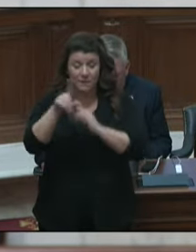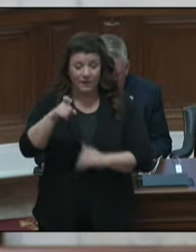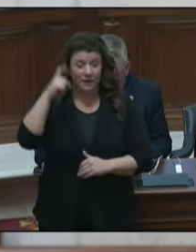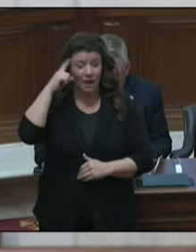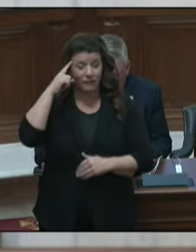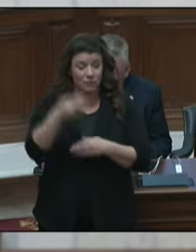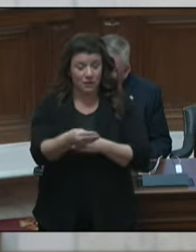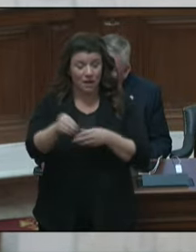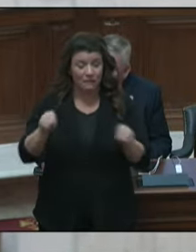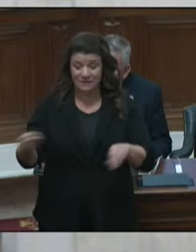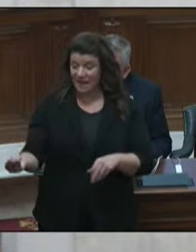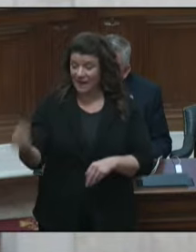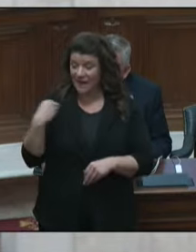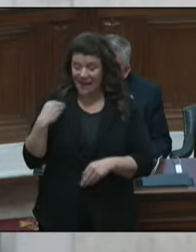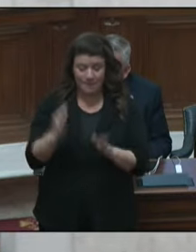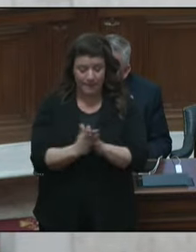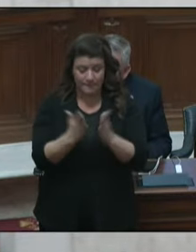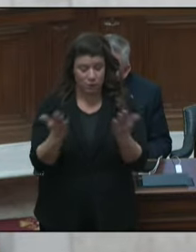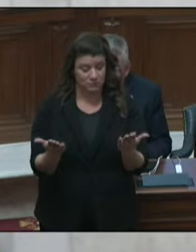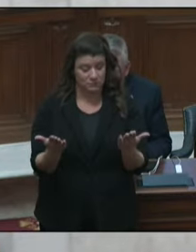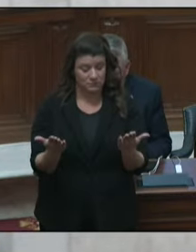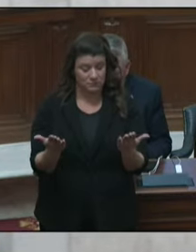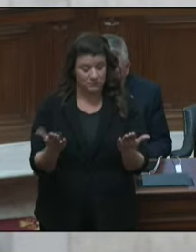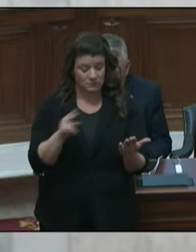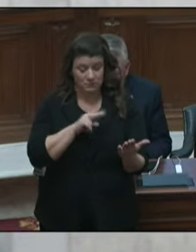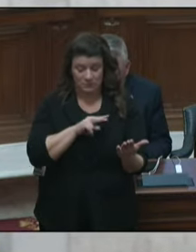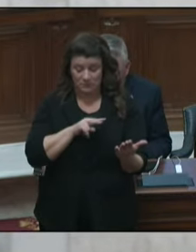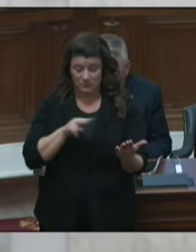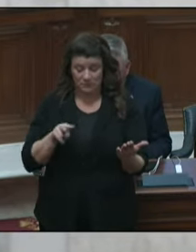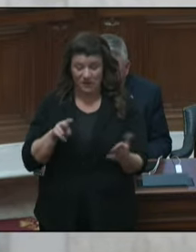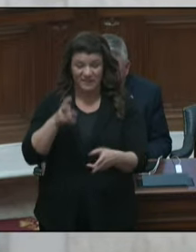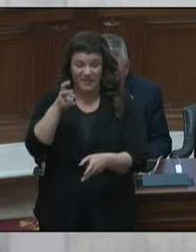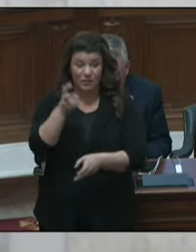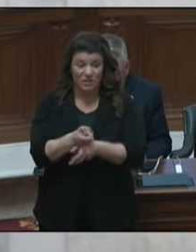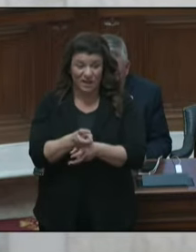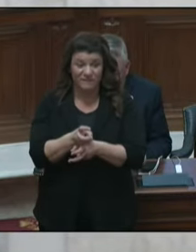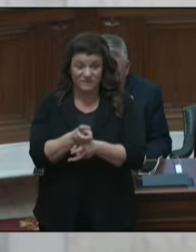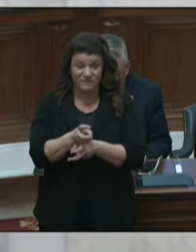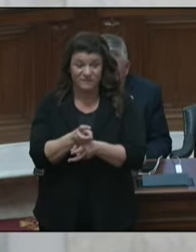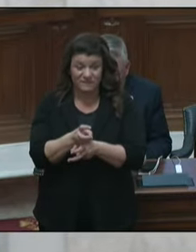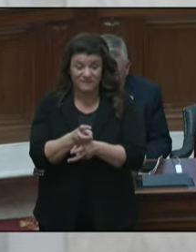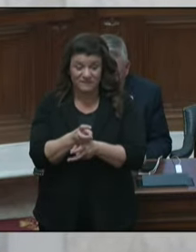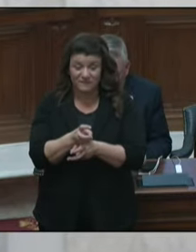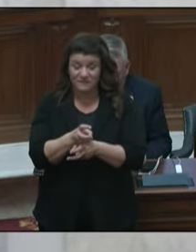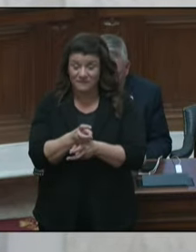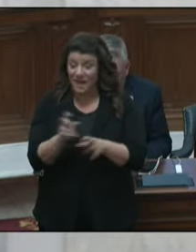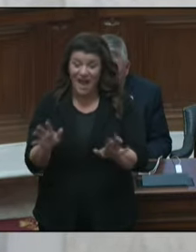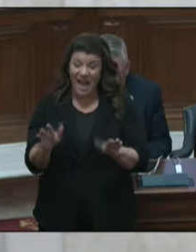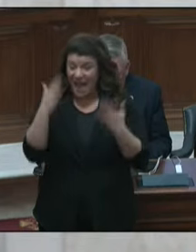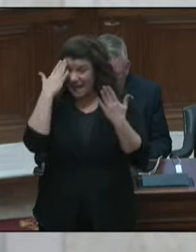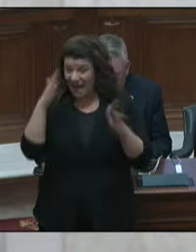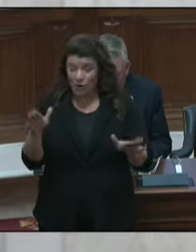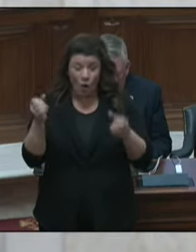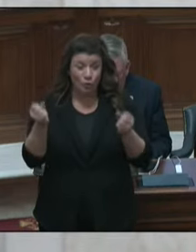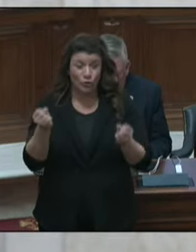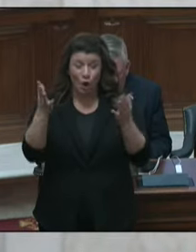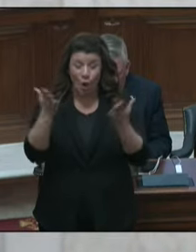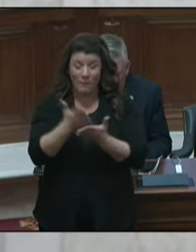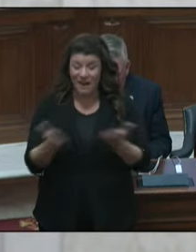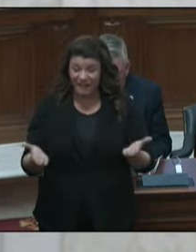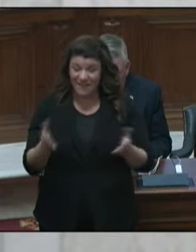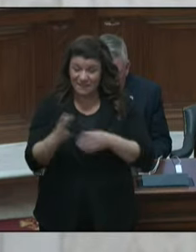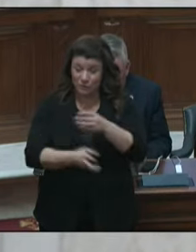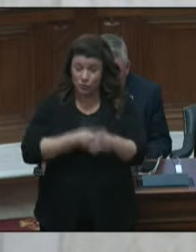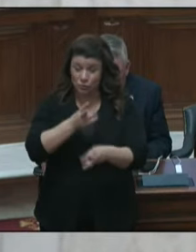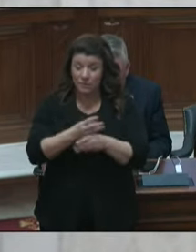books, and they were tough, really tough. And I don't know many things in this world, but I'm a business